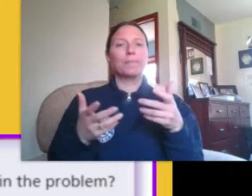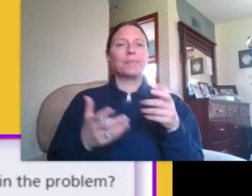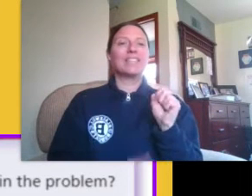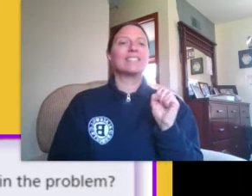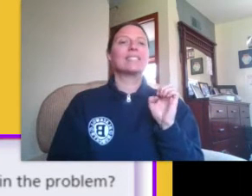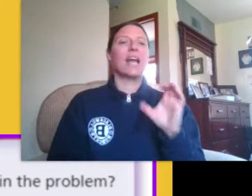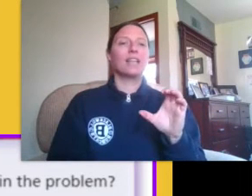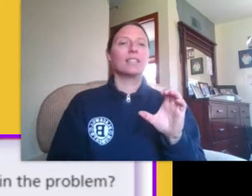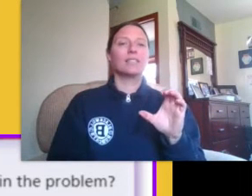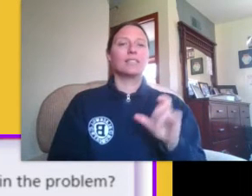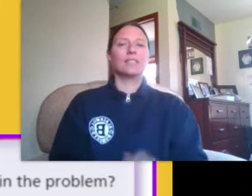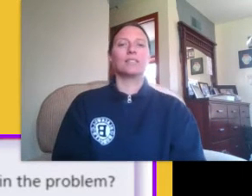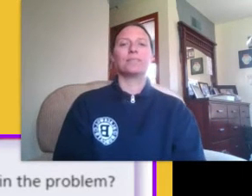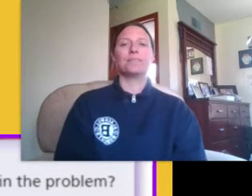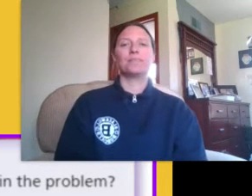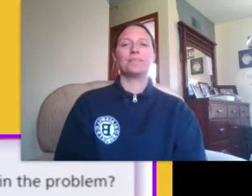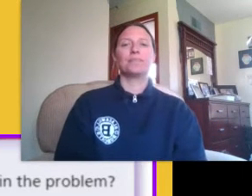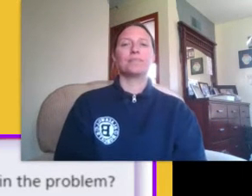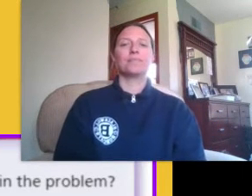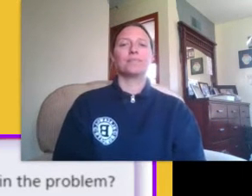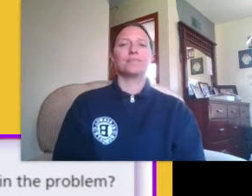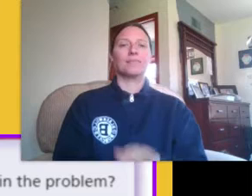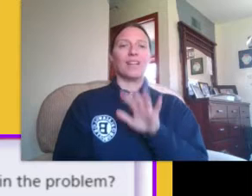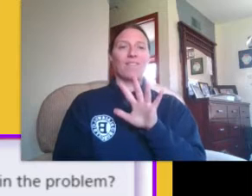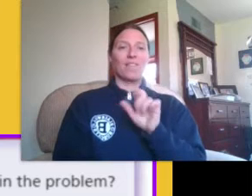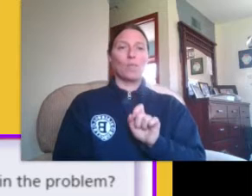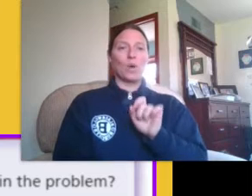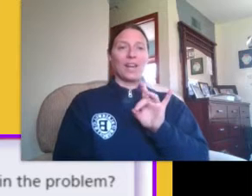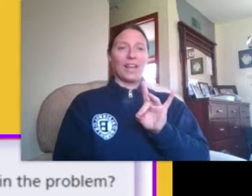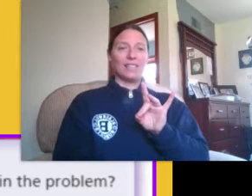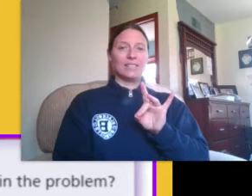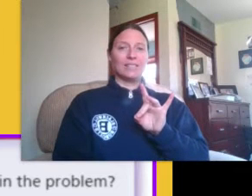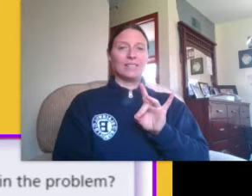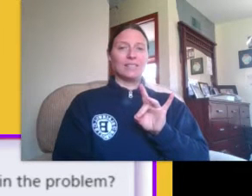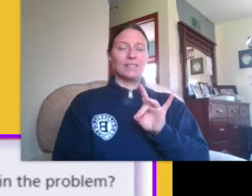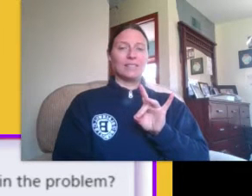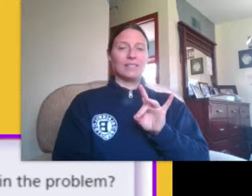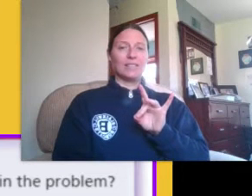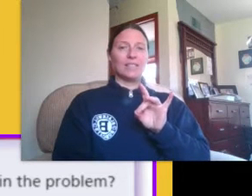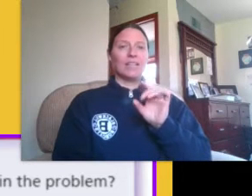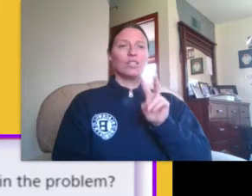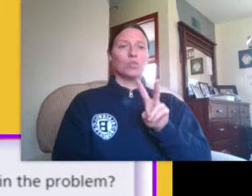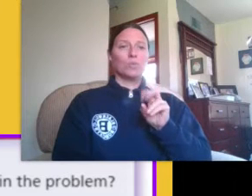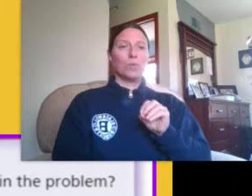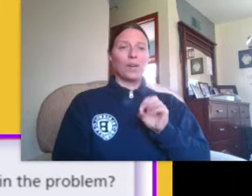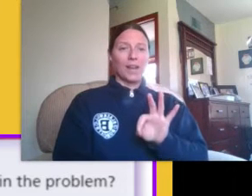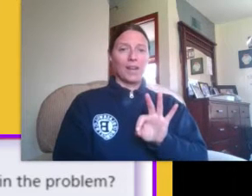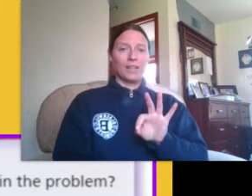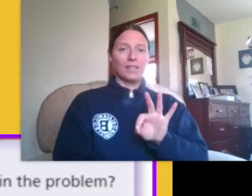seconds. The flight is 5.8 seconds, 2.9,